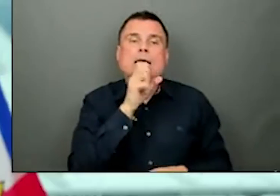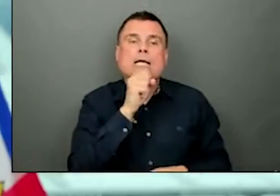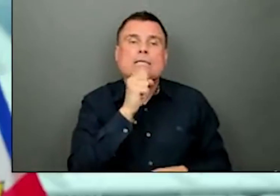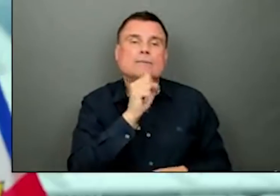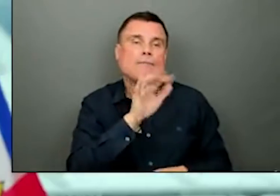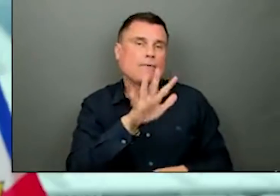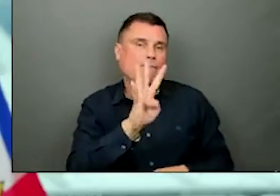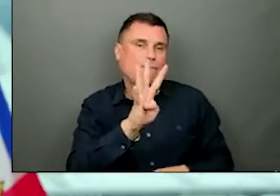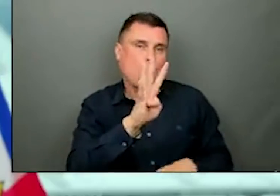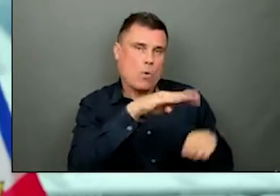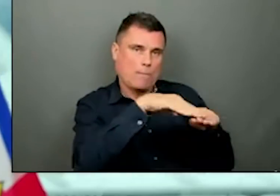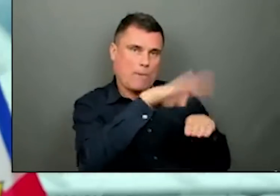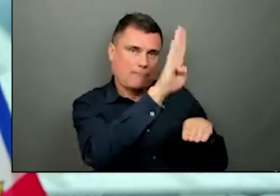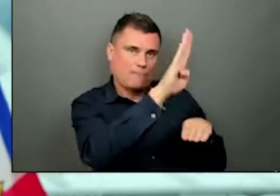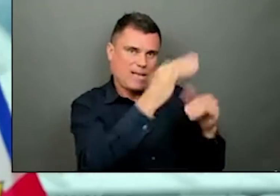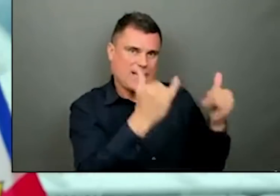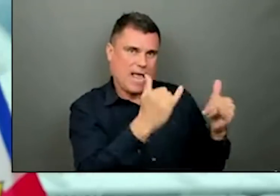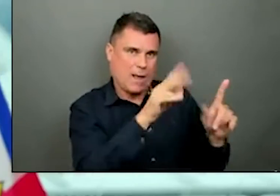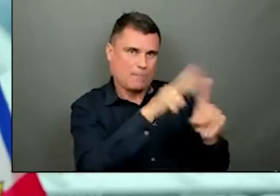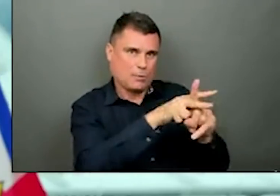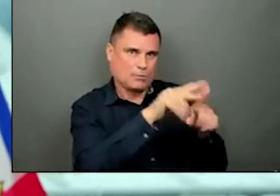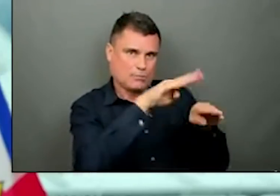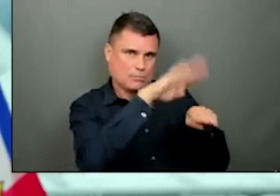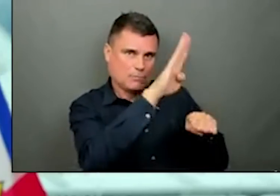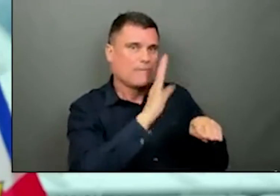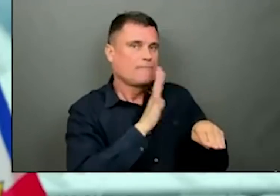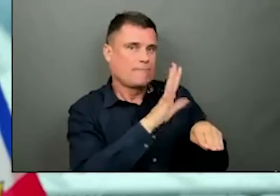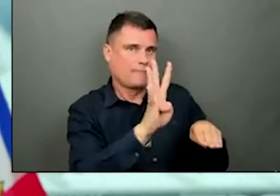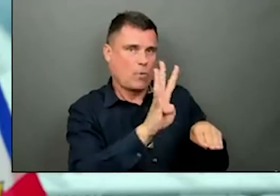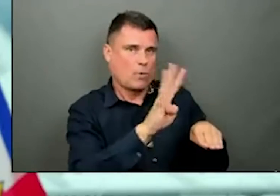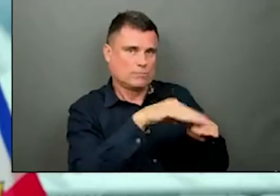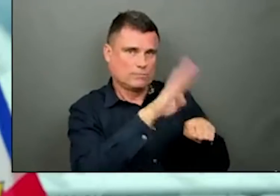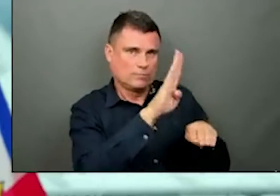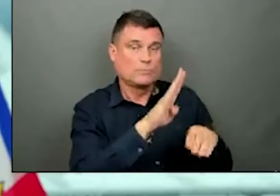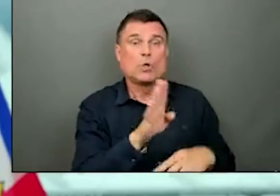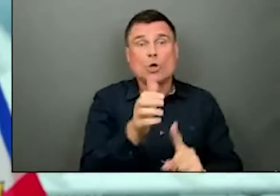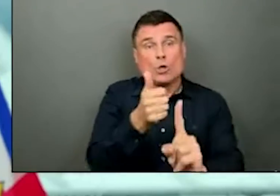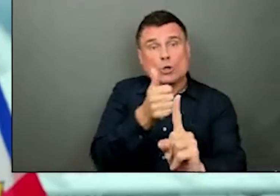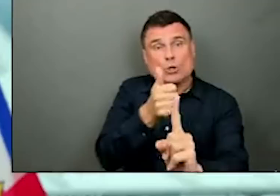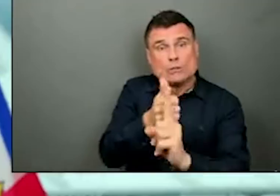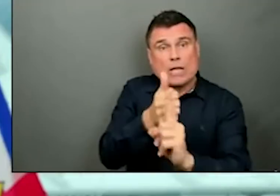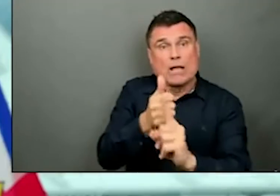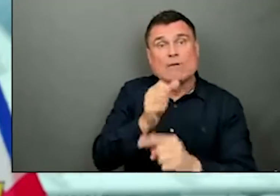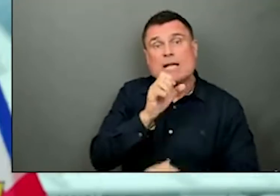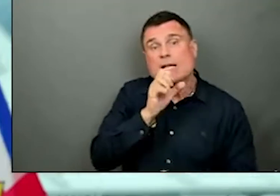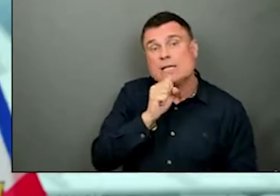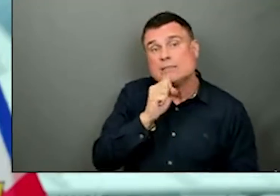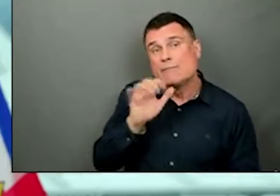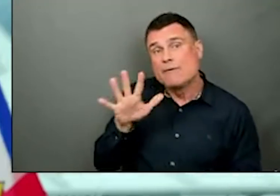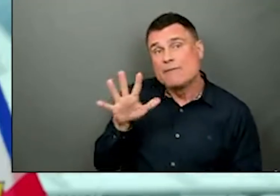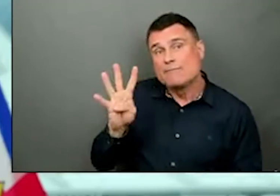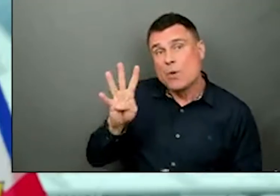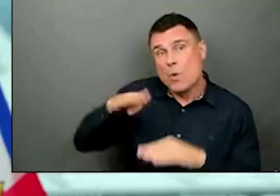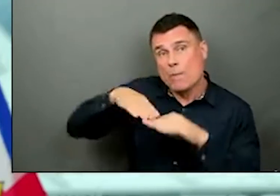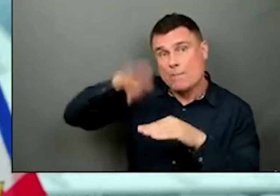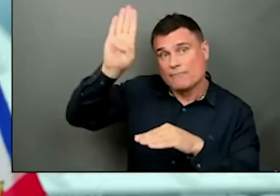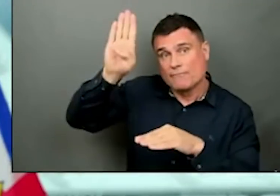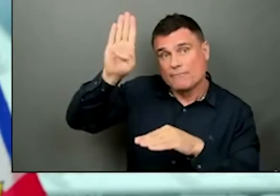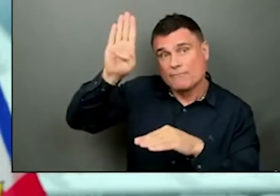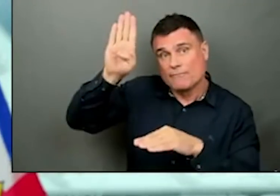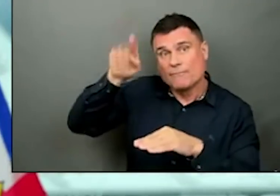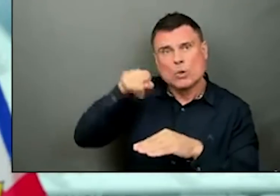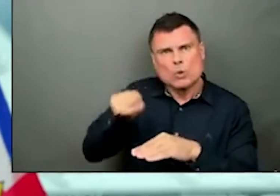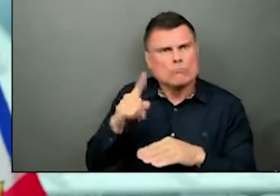than 54 and you've not yet received a notification to book, make sure you check on whether you've been registered and